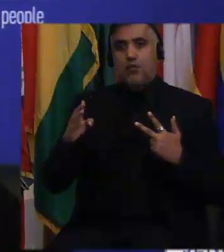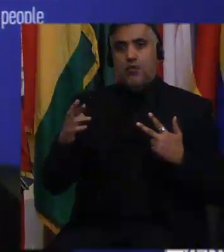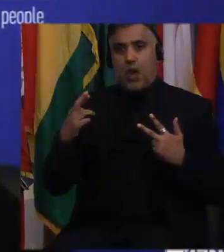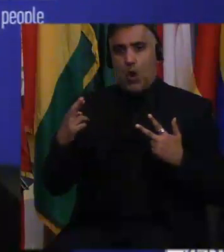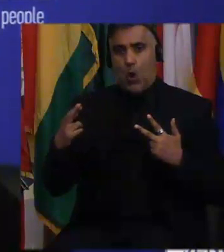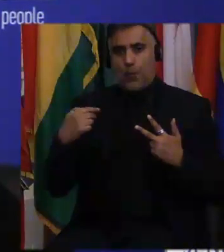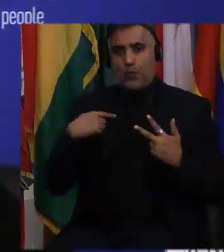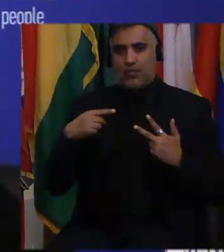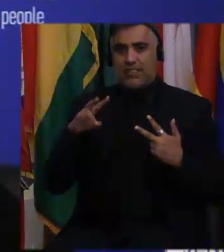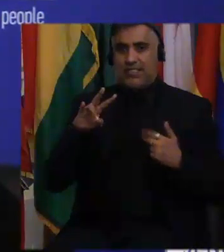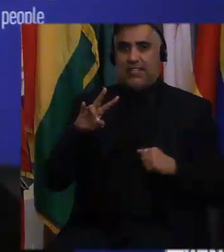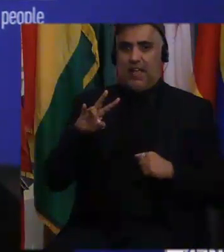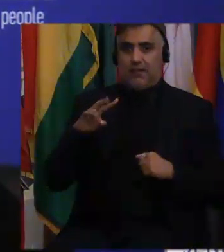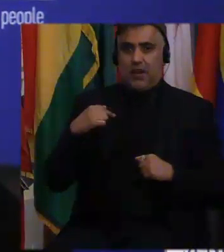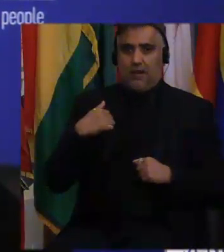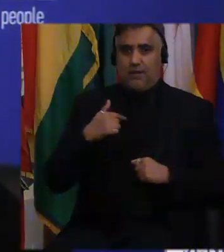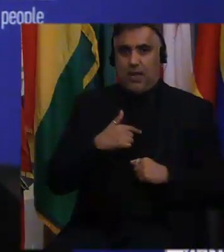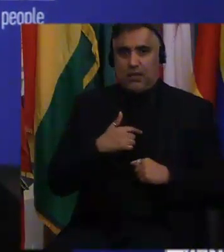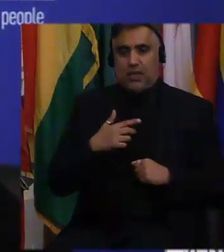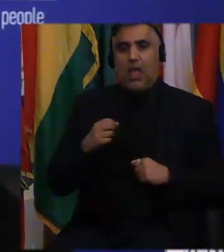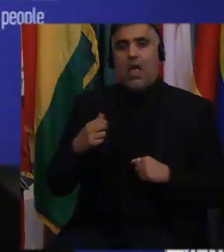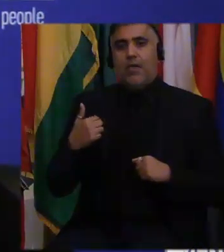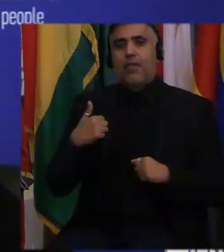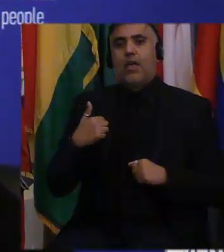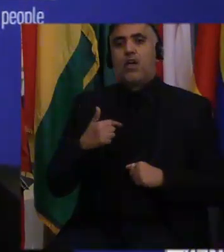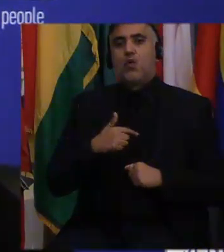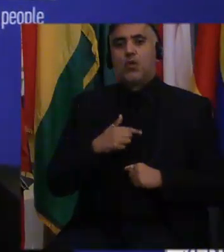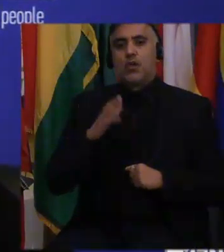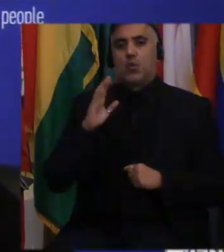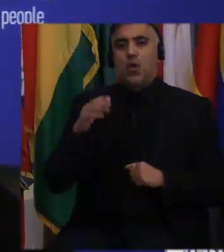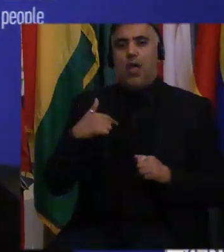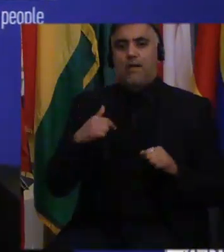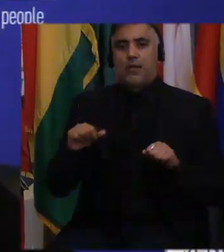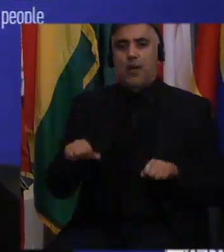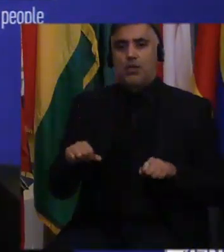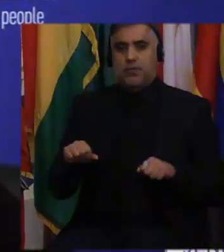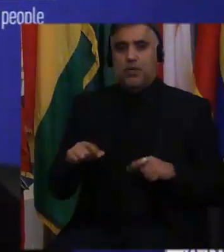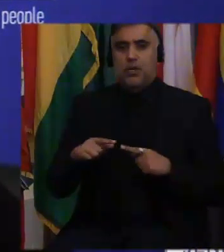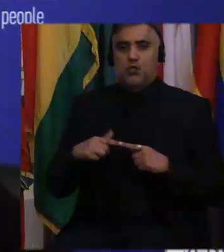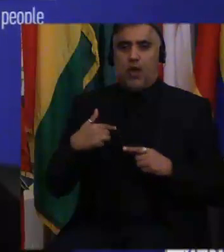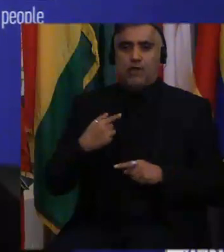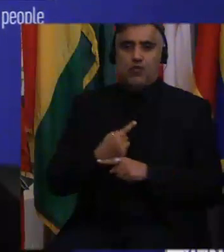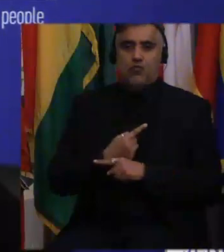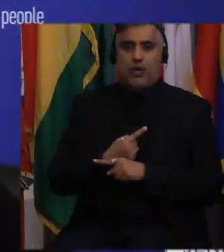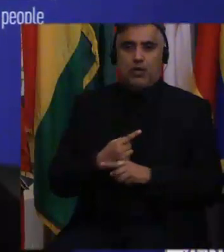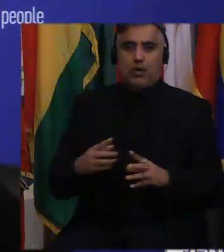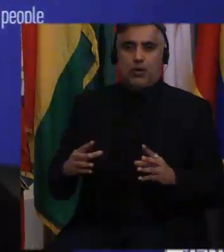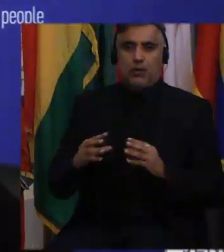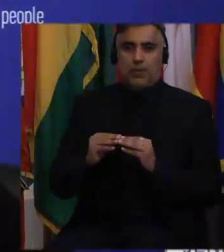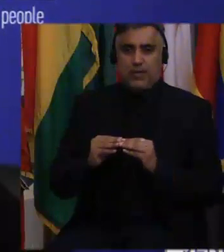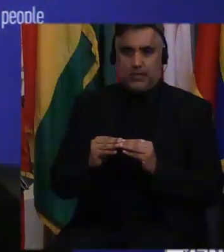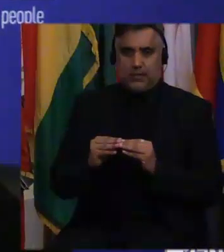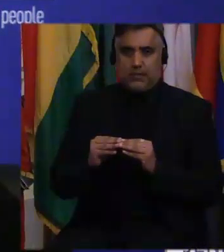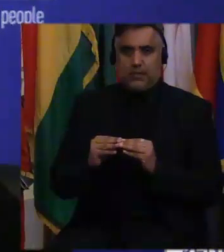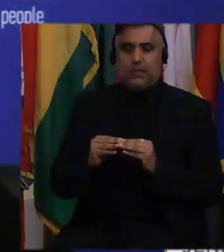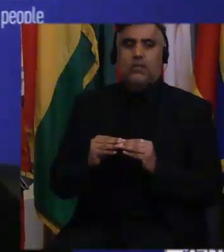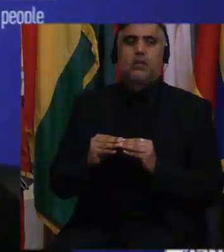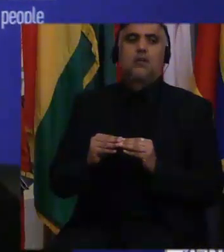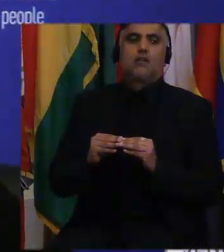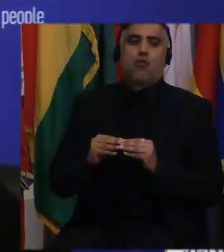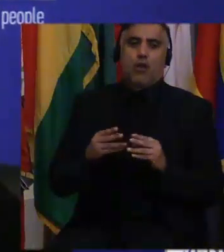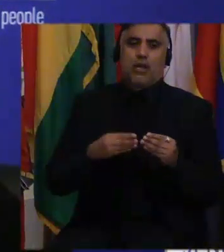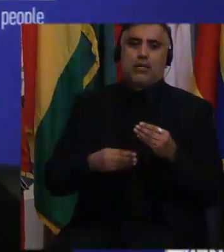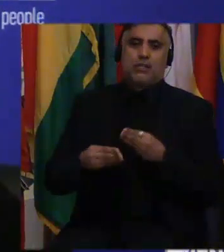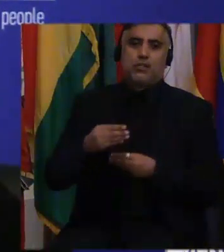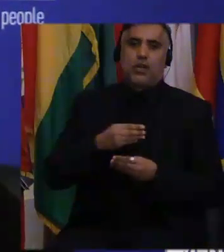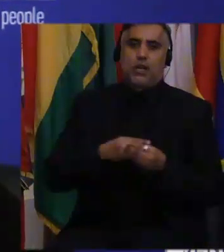hope that it will be seven of us and that we will have a possibility to have regular meetings for